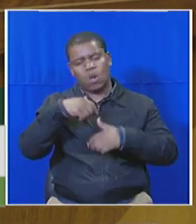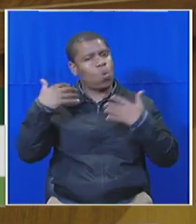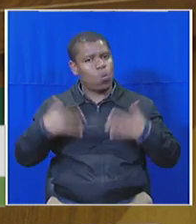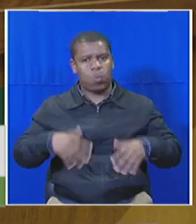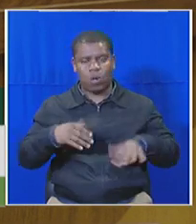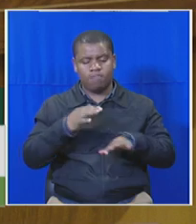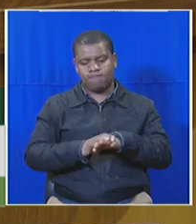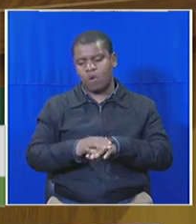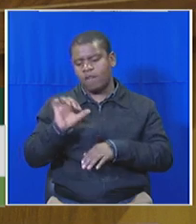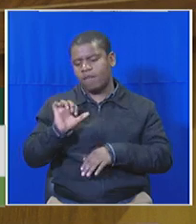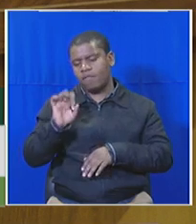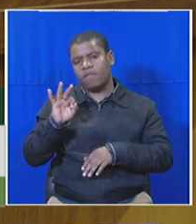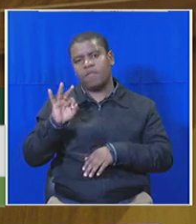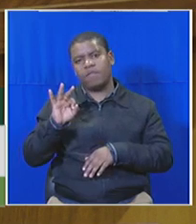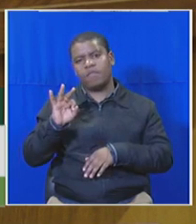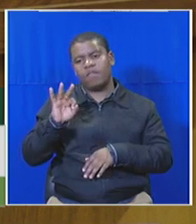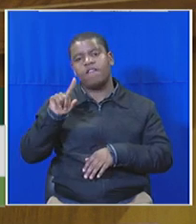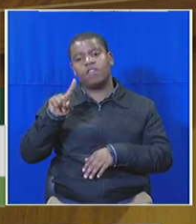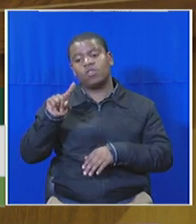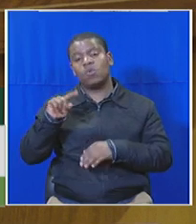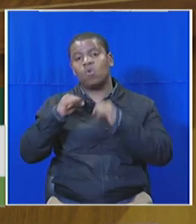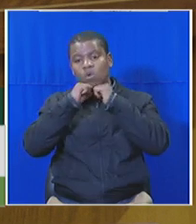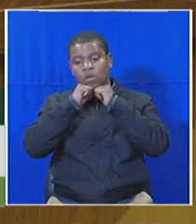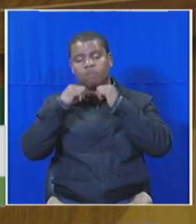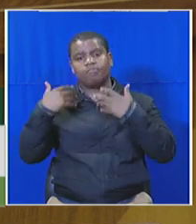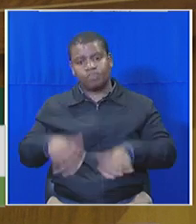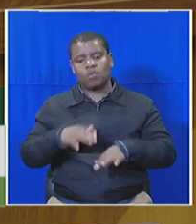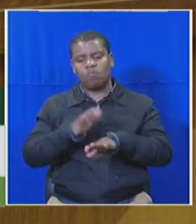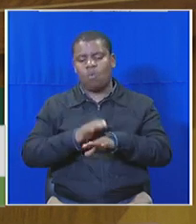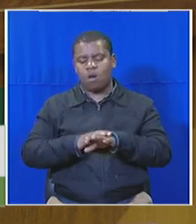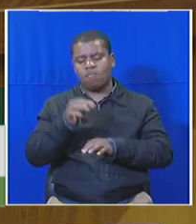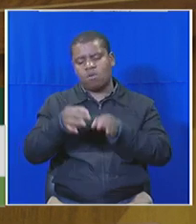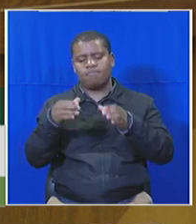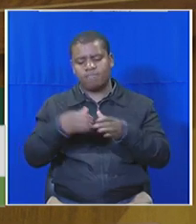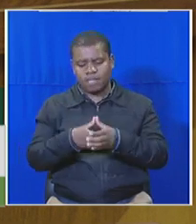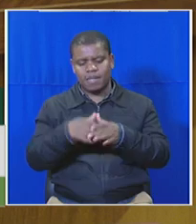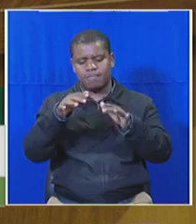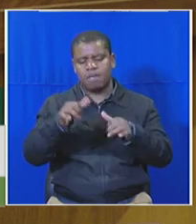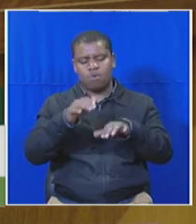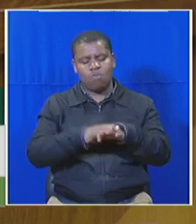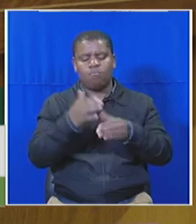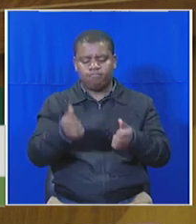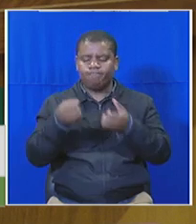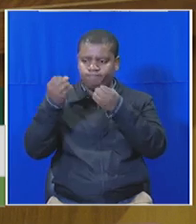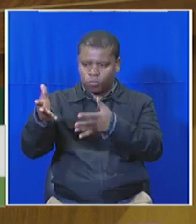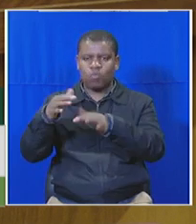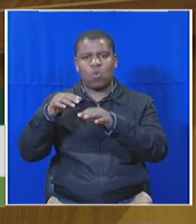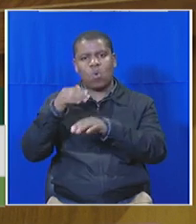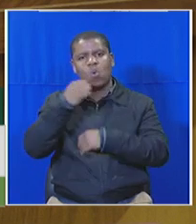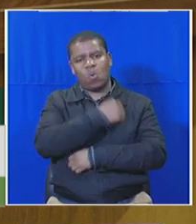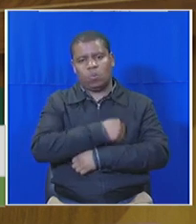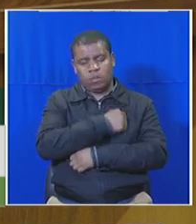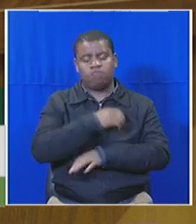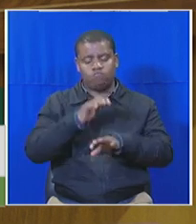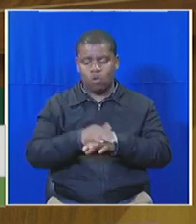and we would like to express our regret that the attempt by his party to have Parliament extend condolences and recognise his achievements